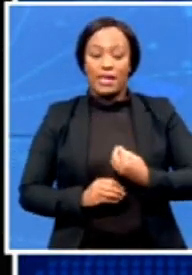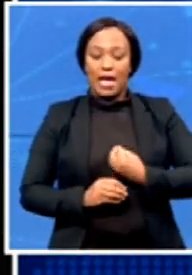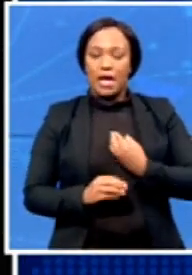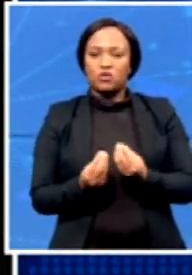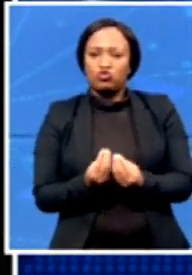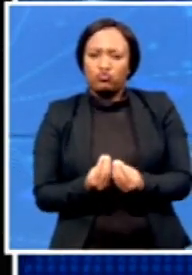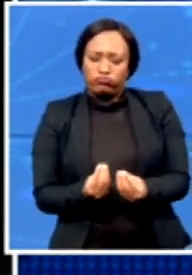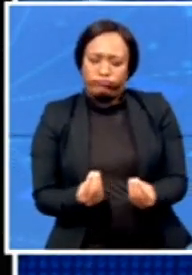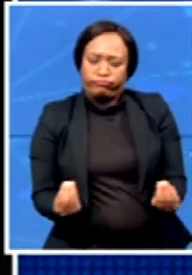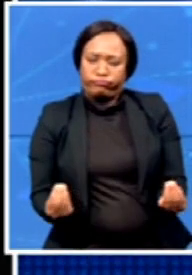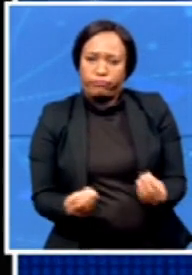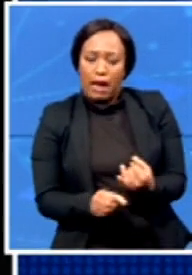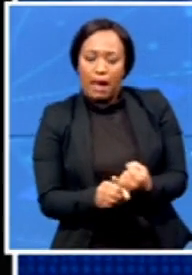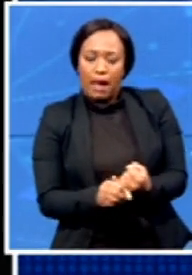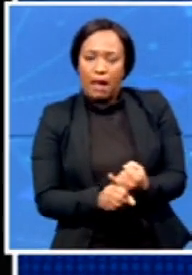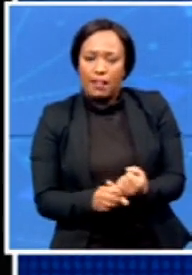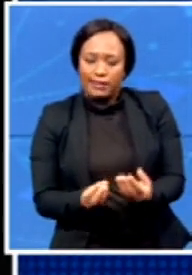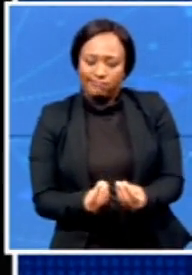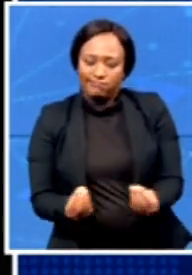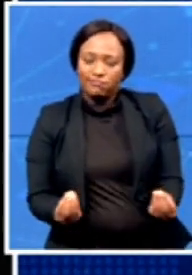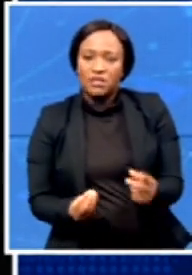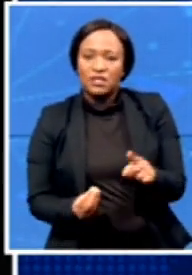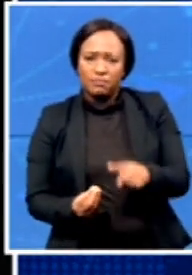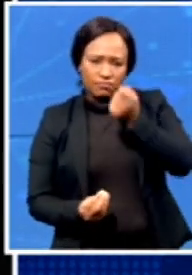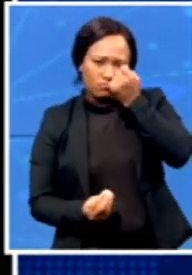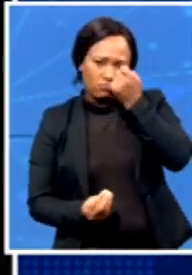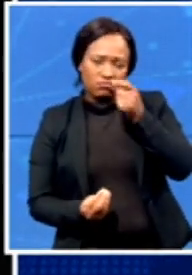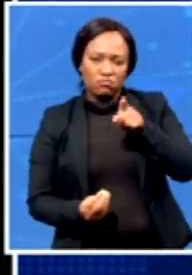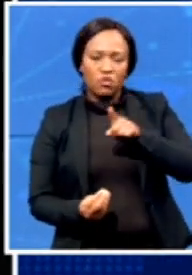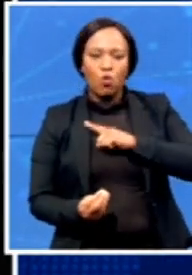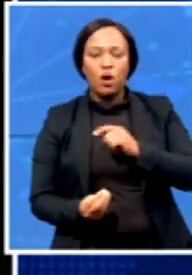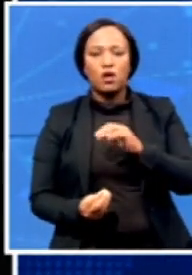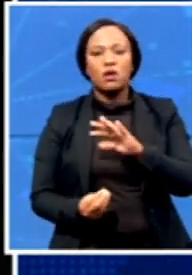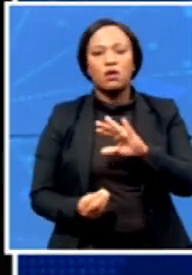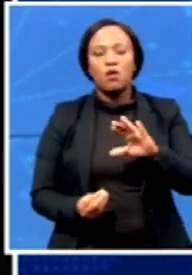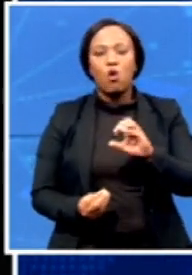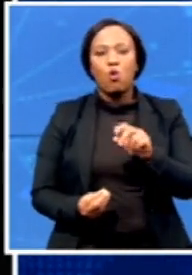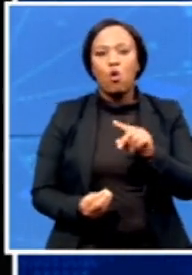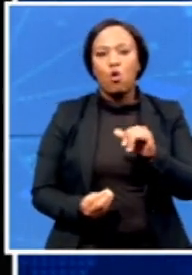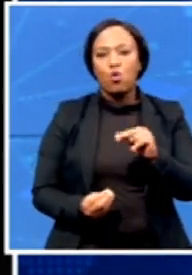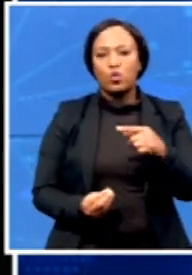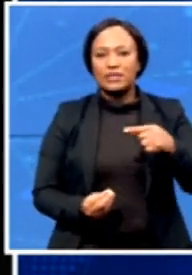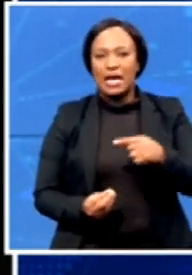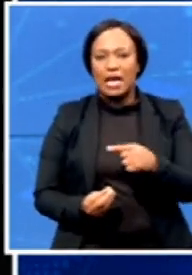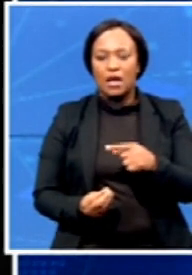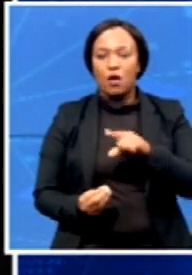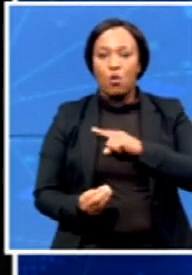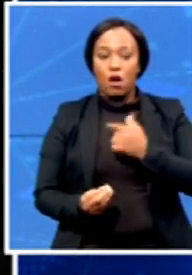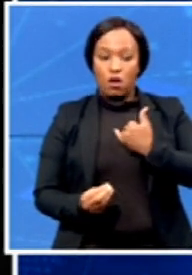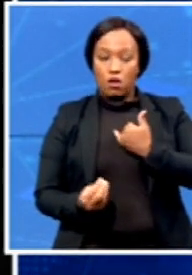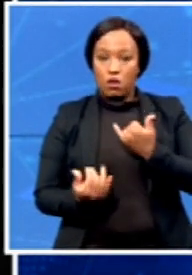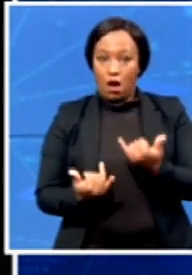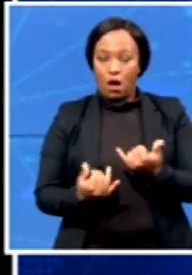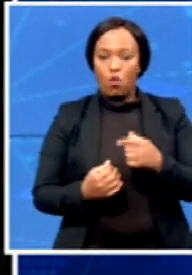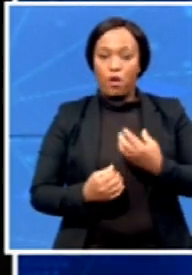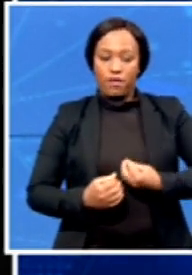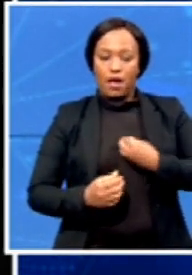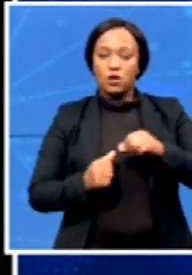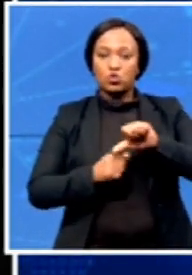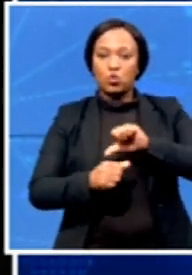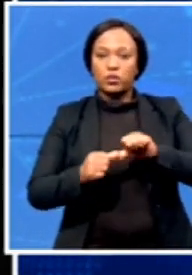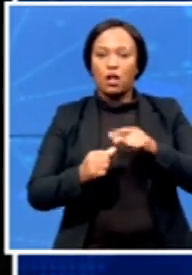understand coding. I have a young social entrepreneur who has started a company,